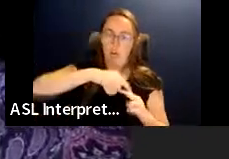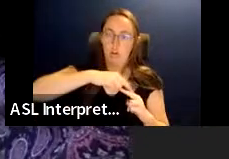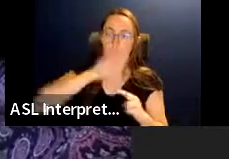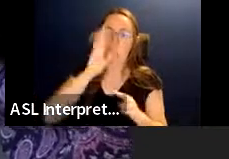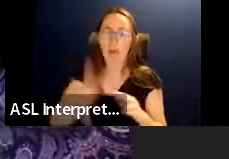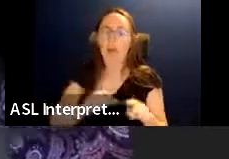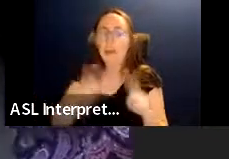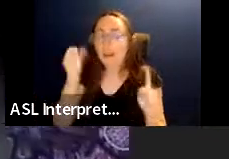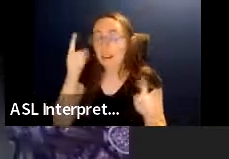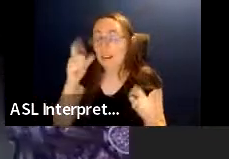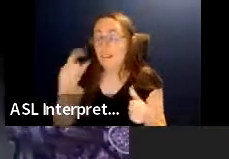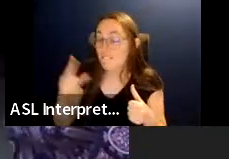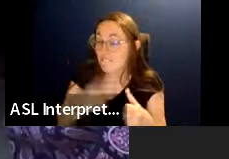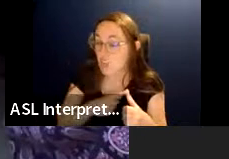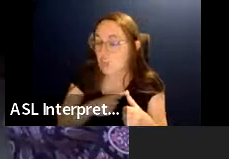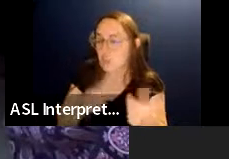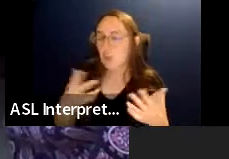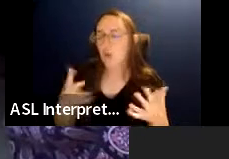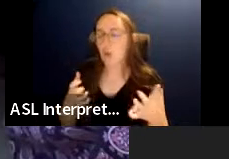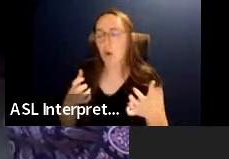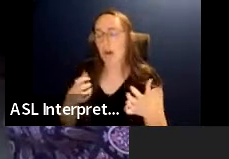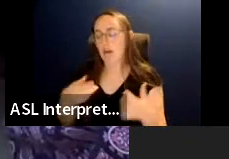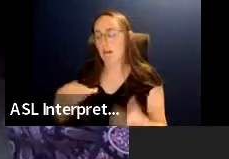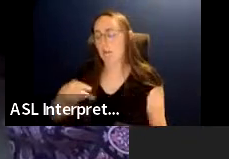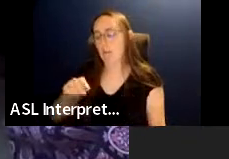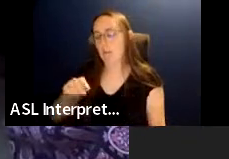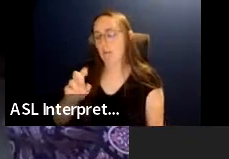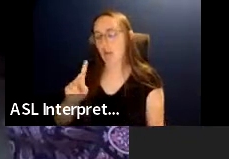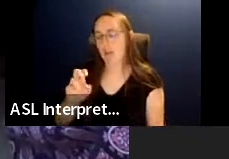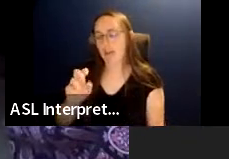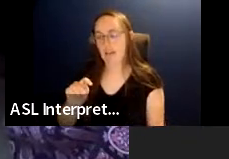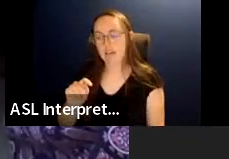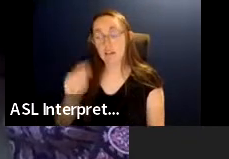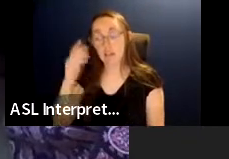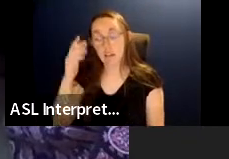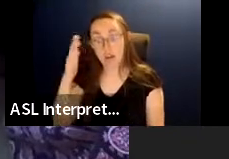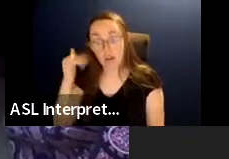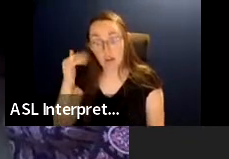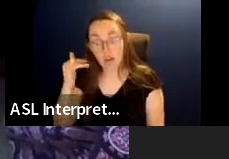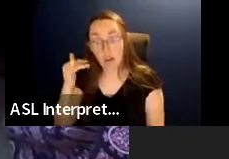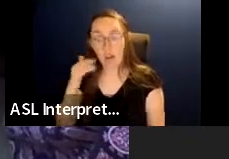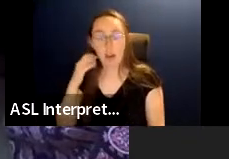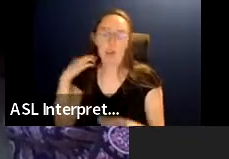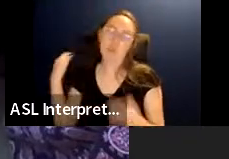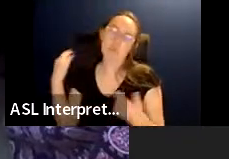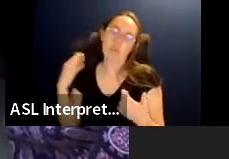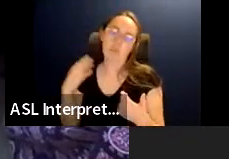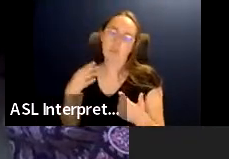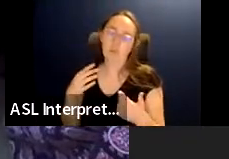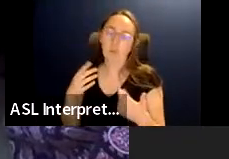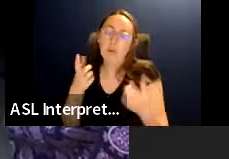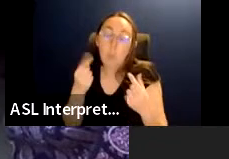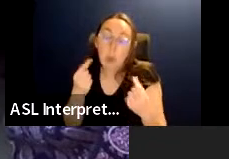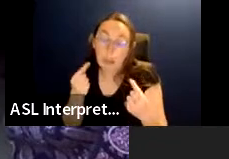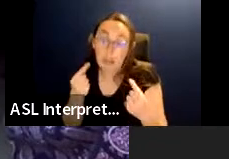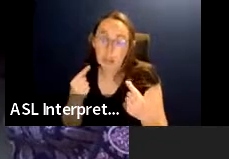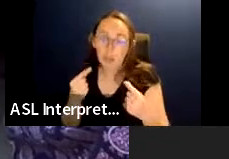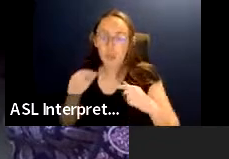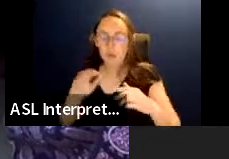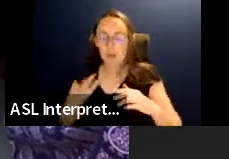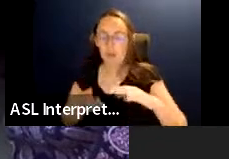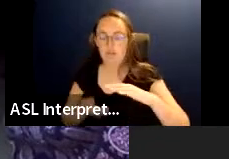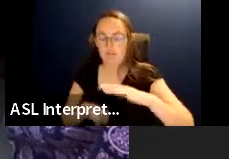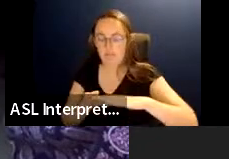going to wrap this. So I'm creating a pocket. So what I'm doing is I'm wrapping it